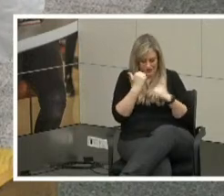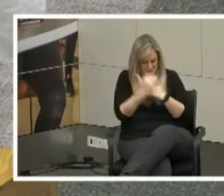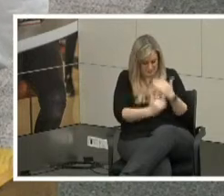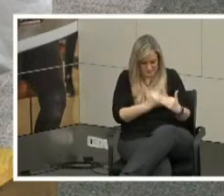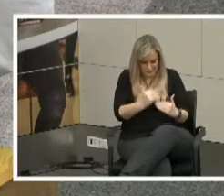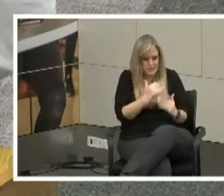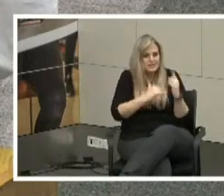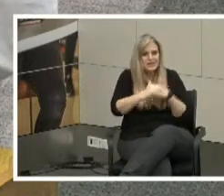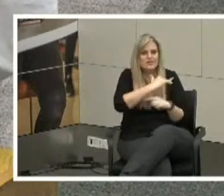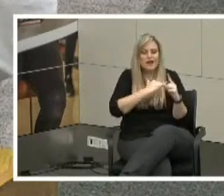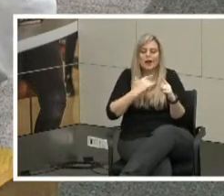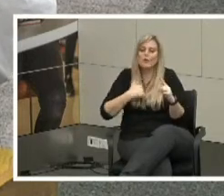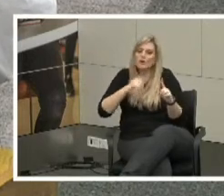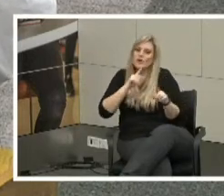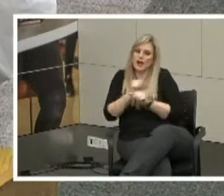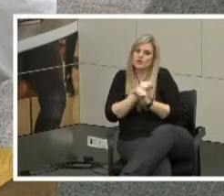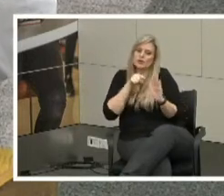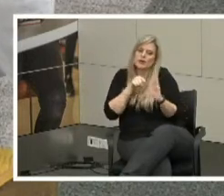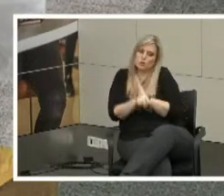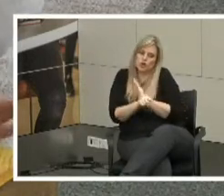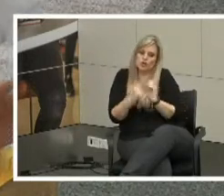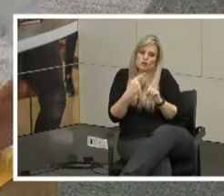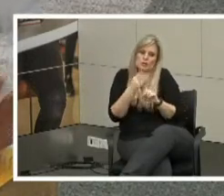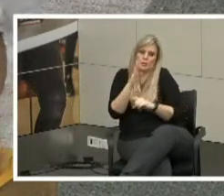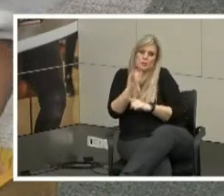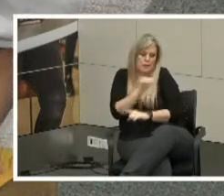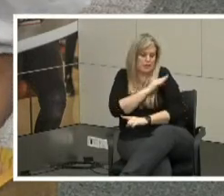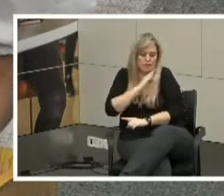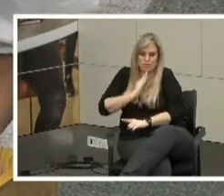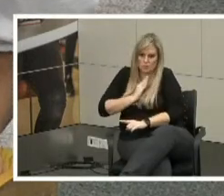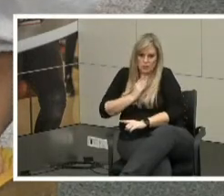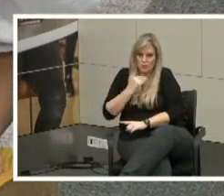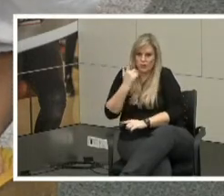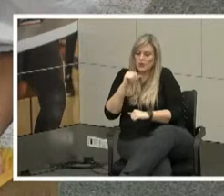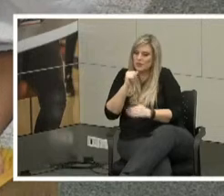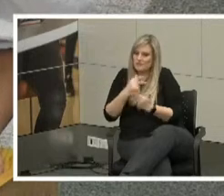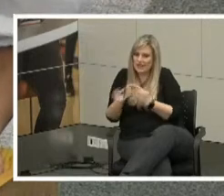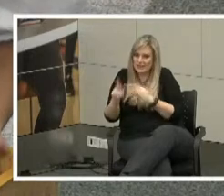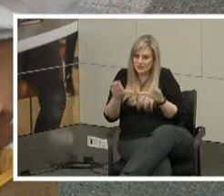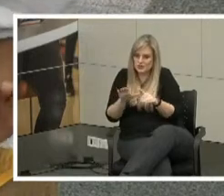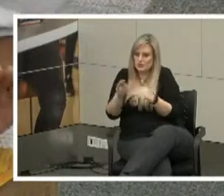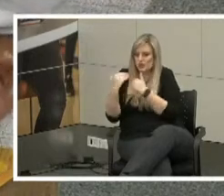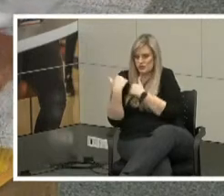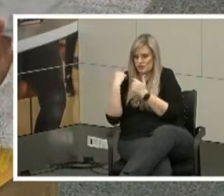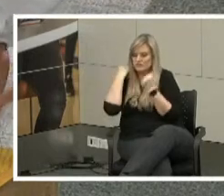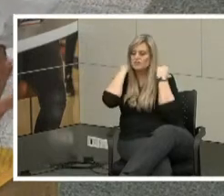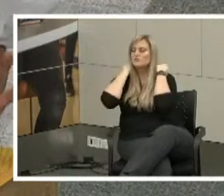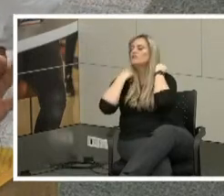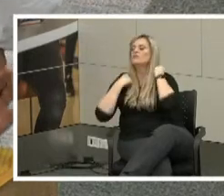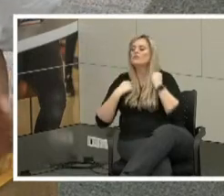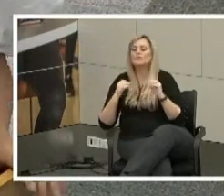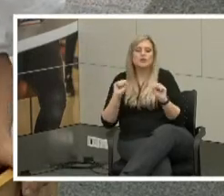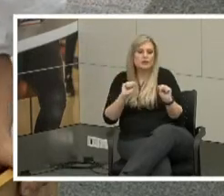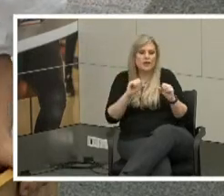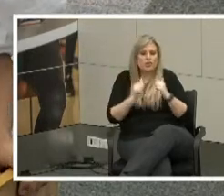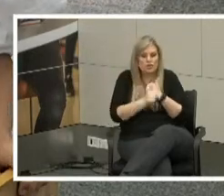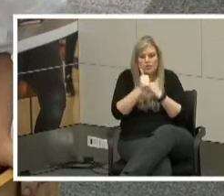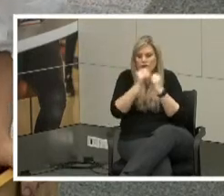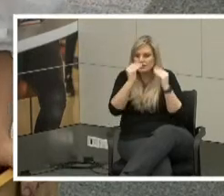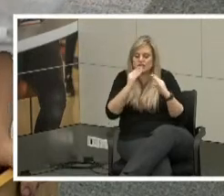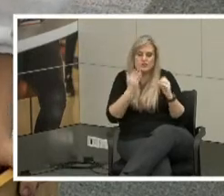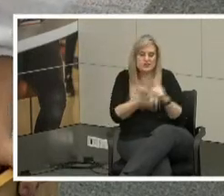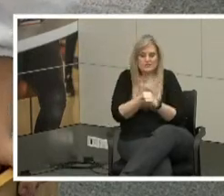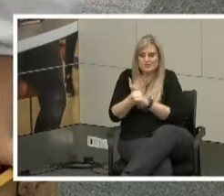sheer incompetence to do their job you may be able to threaten principles and fire teachers but is there there is nothing you can do about the